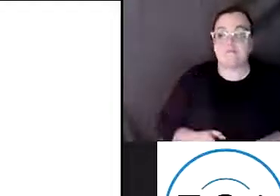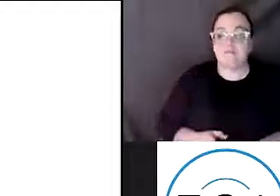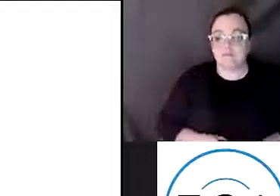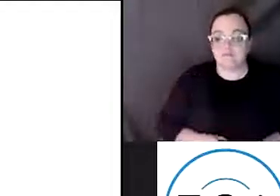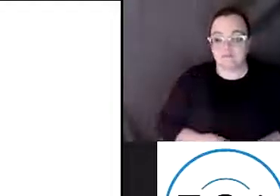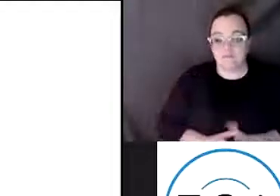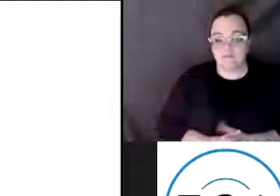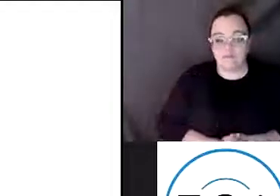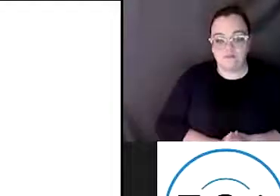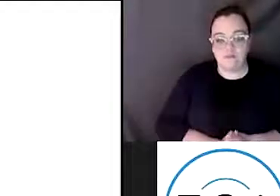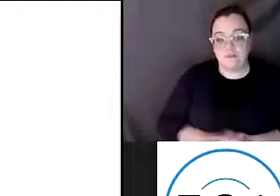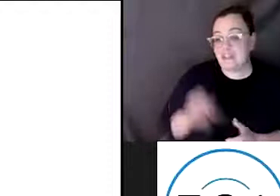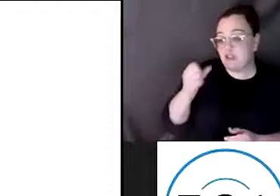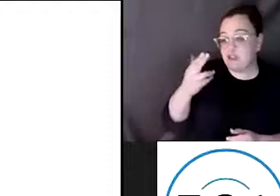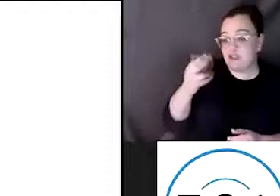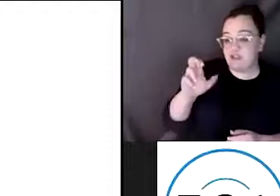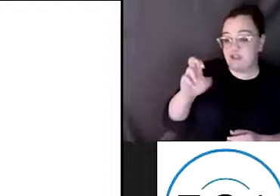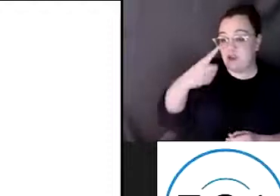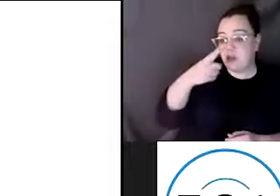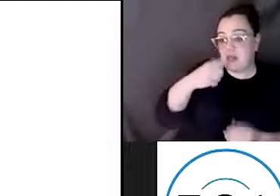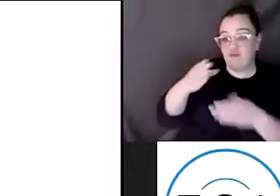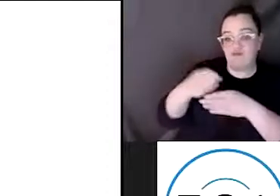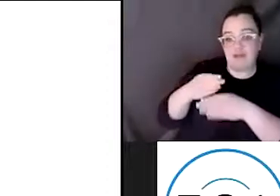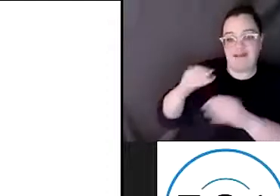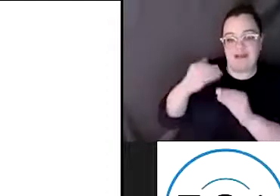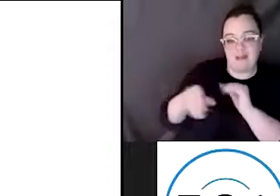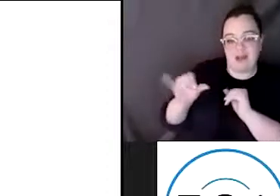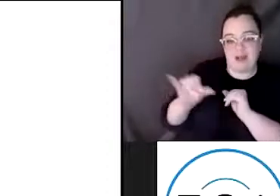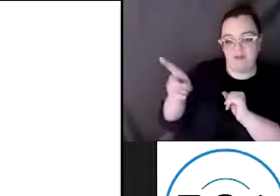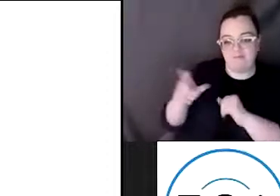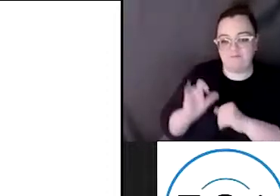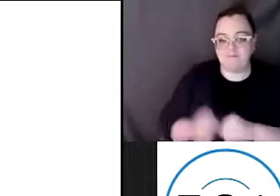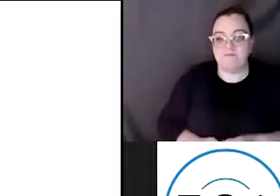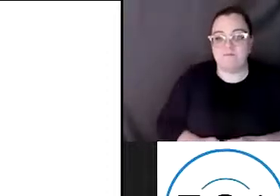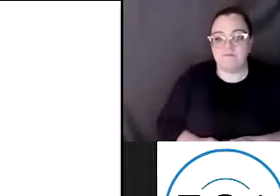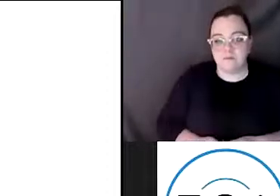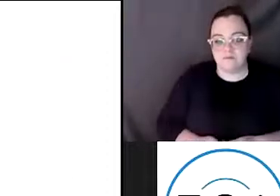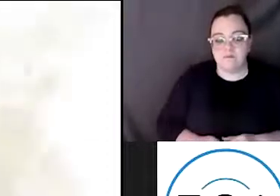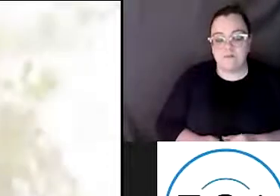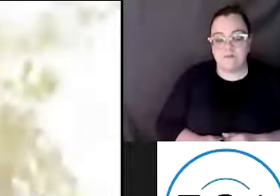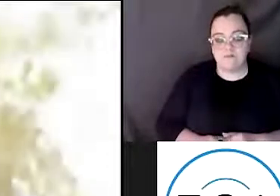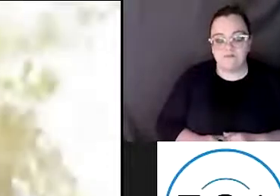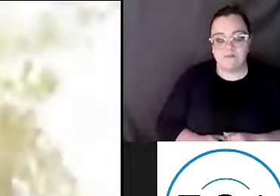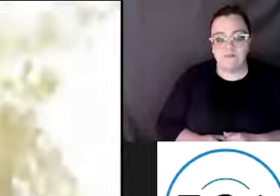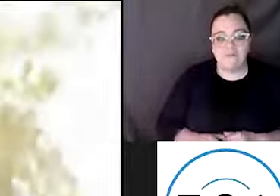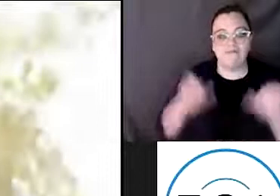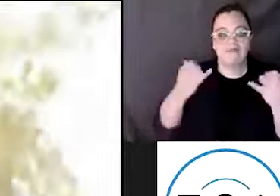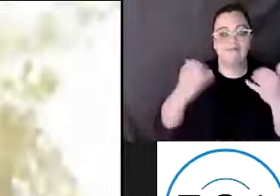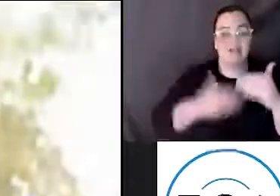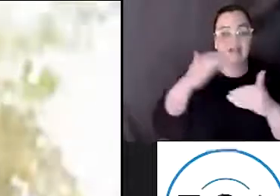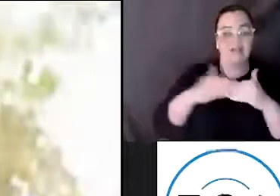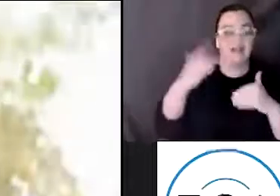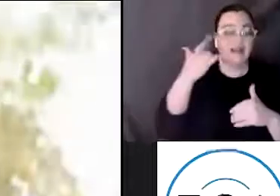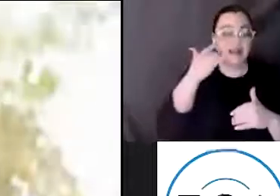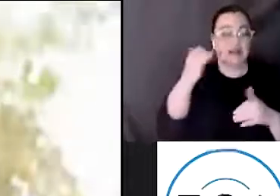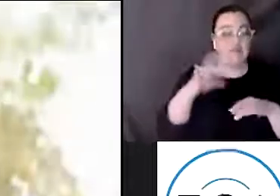her email address there too into the chat? We'll now turn to updates from the California Earthquake